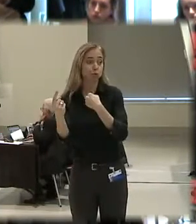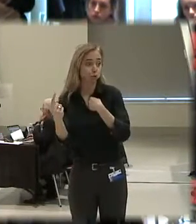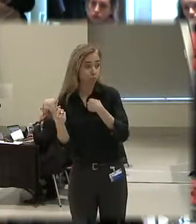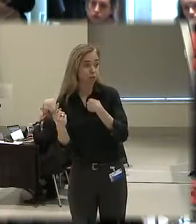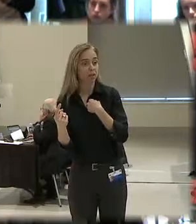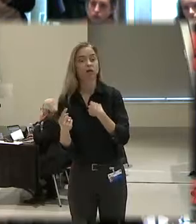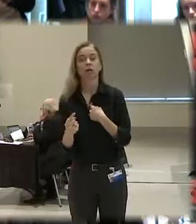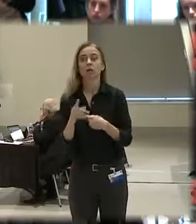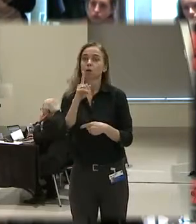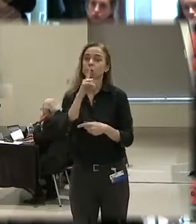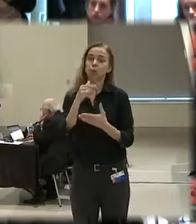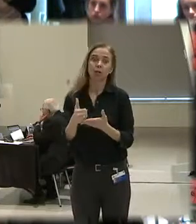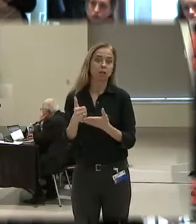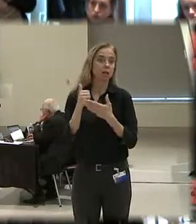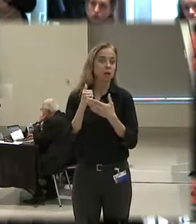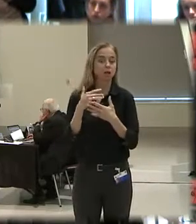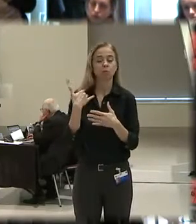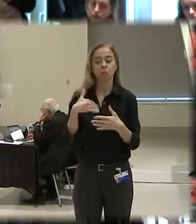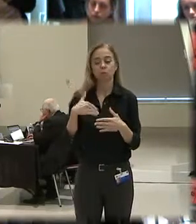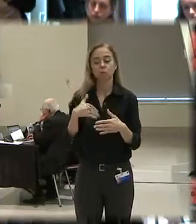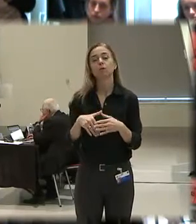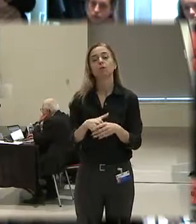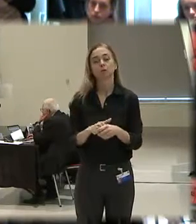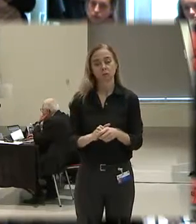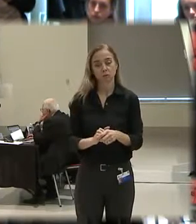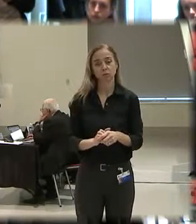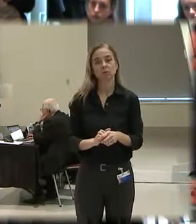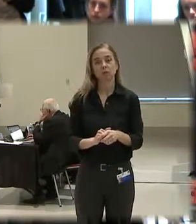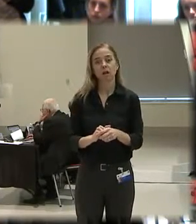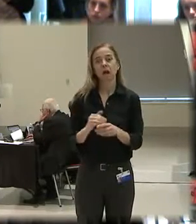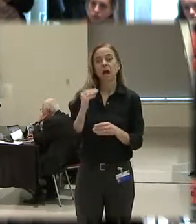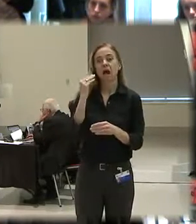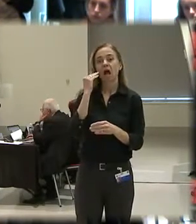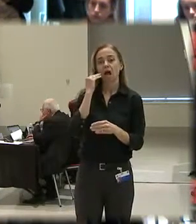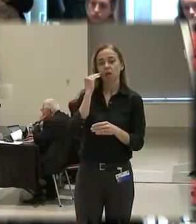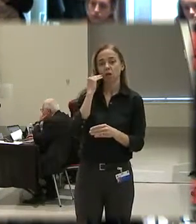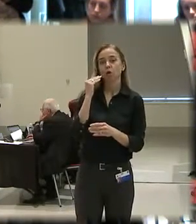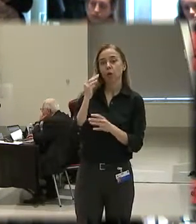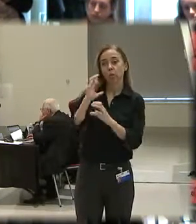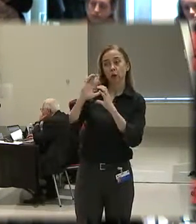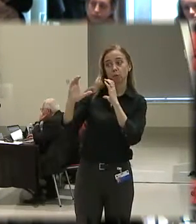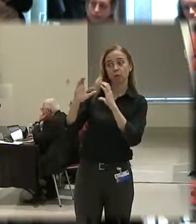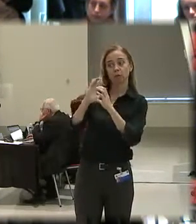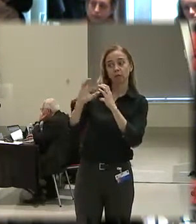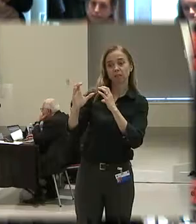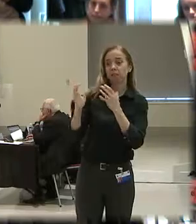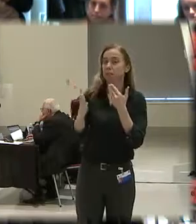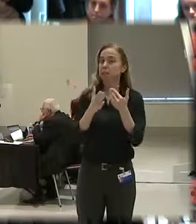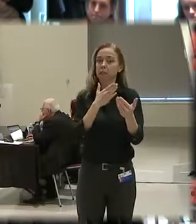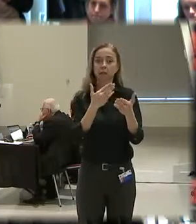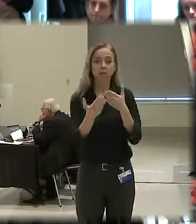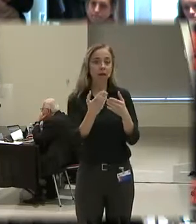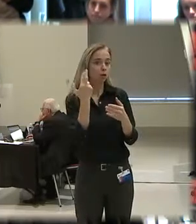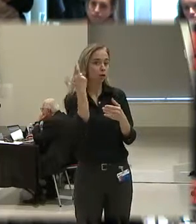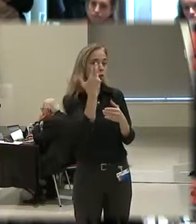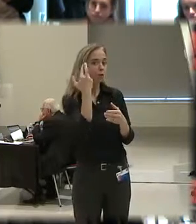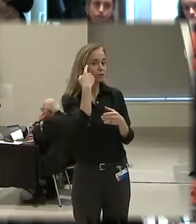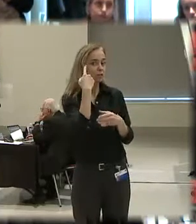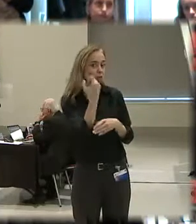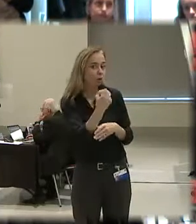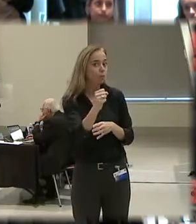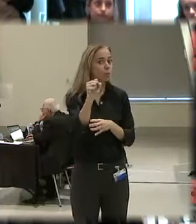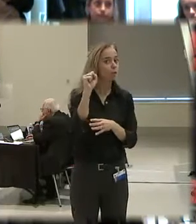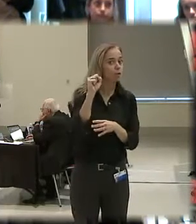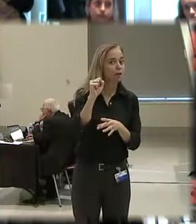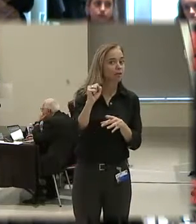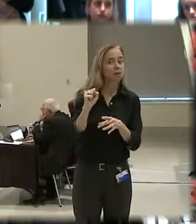So that was incredibly helpful to make sure that there's an open line of communication regardless of what the protest is about. And in the event that